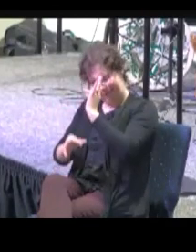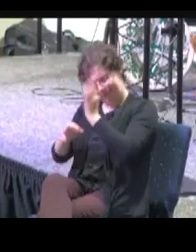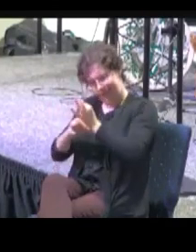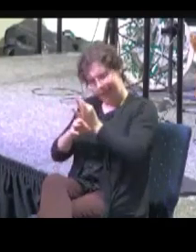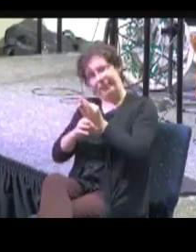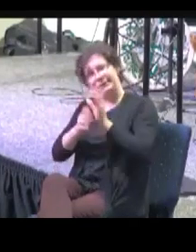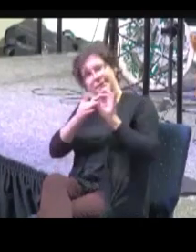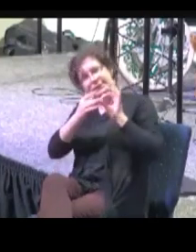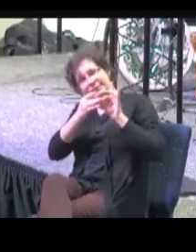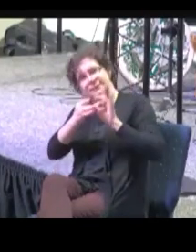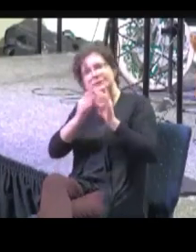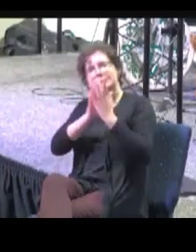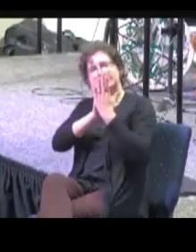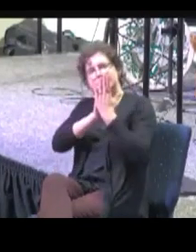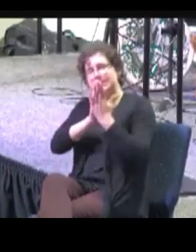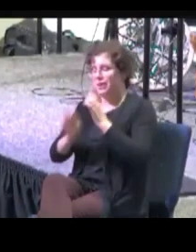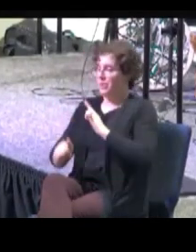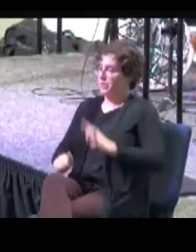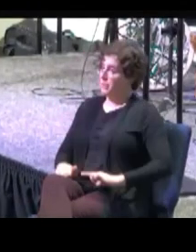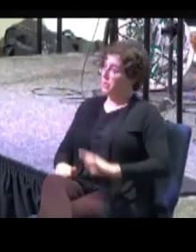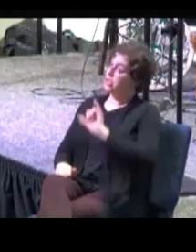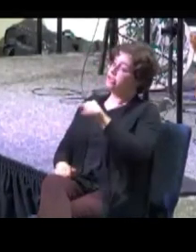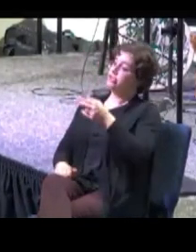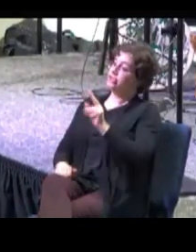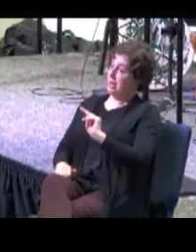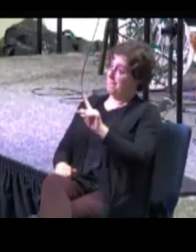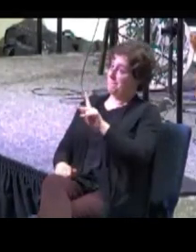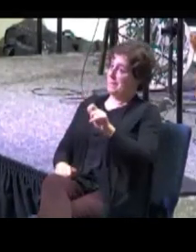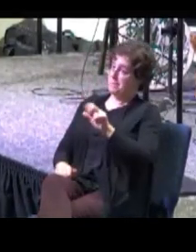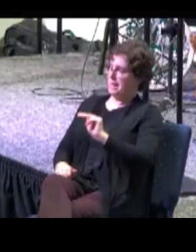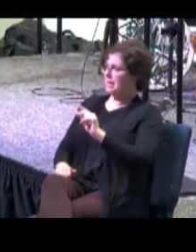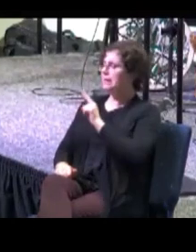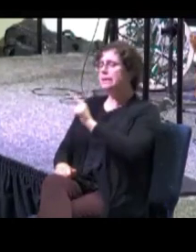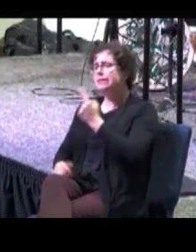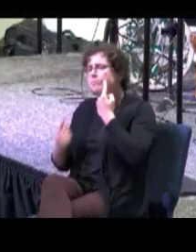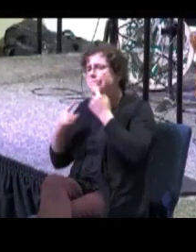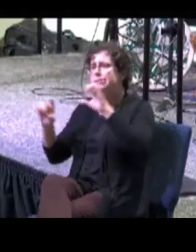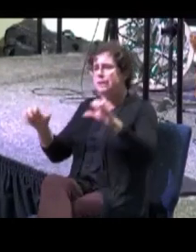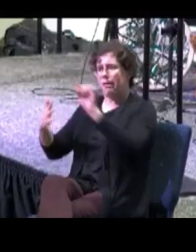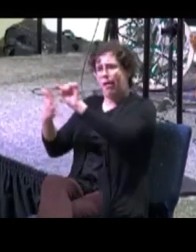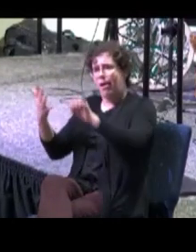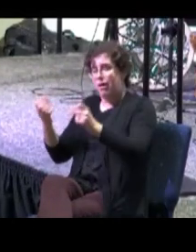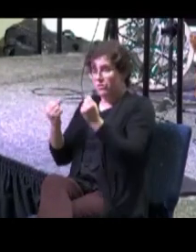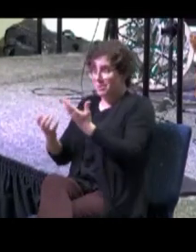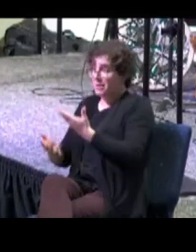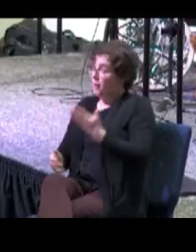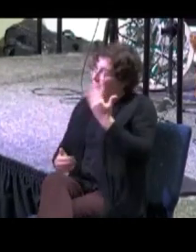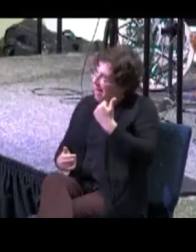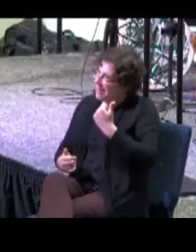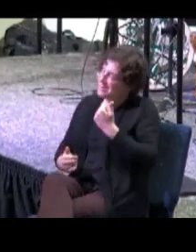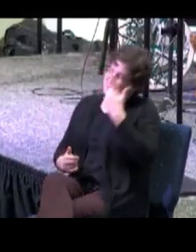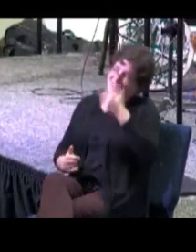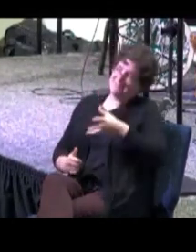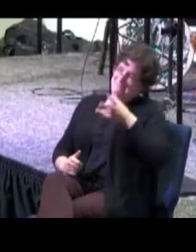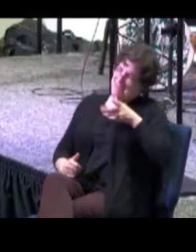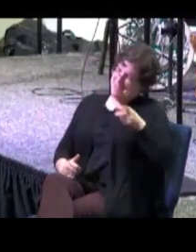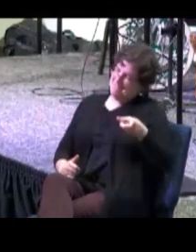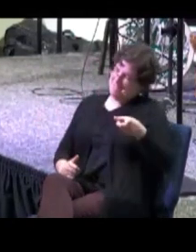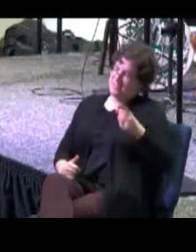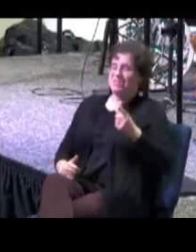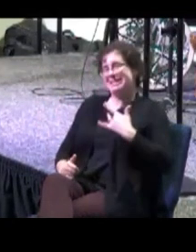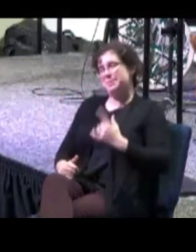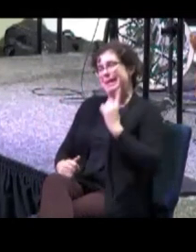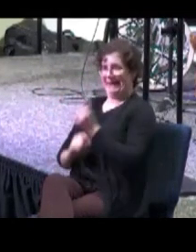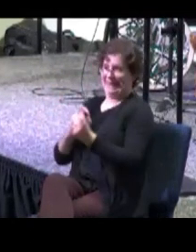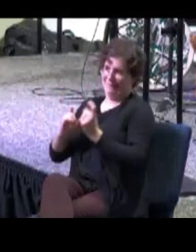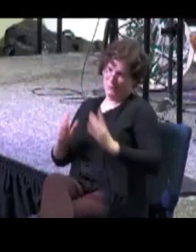Lord. John Beekman accomplished as much as he did because our mom was who she was, a giver,